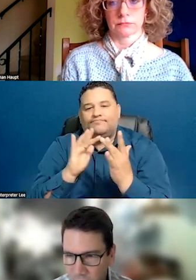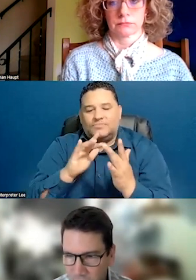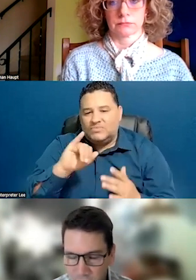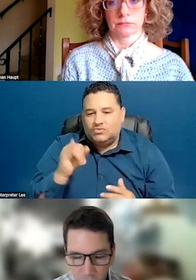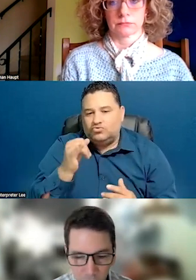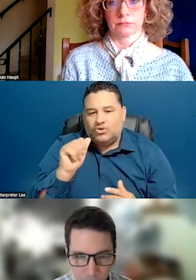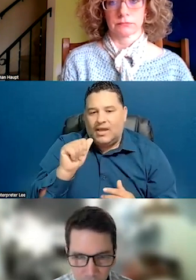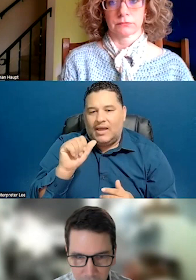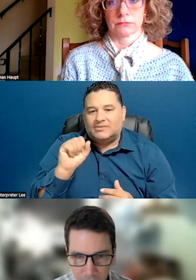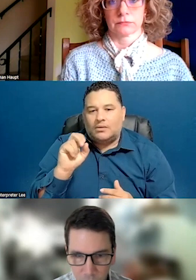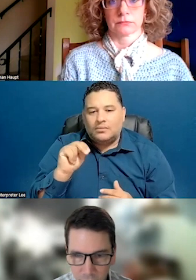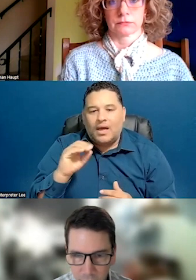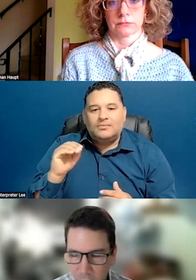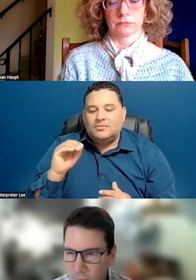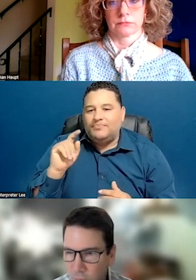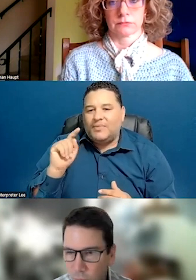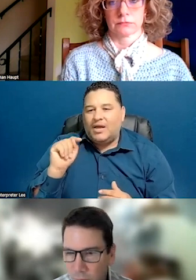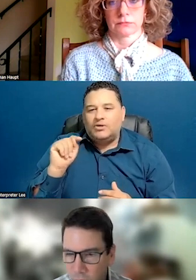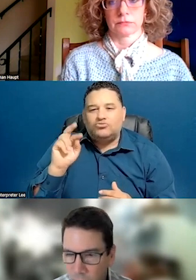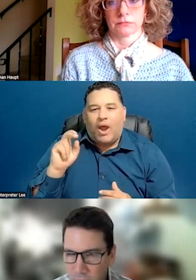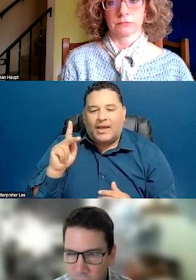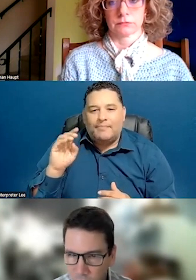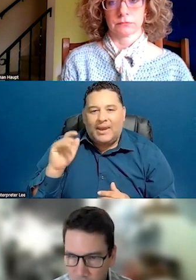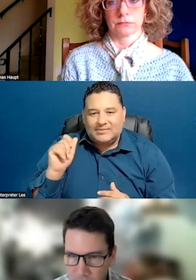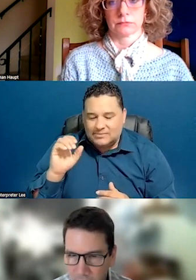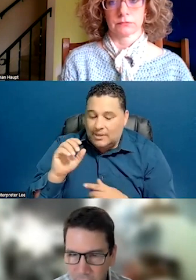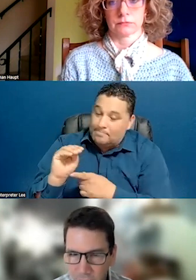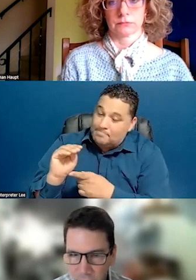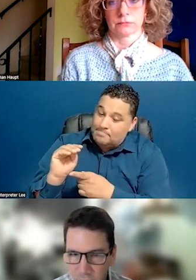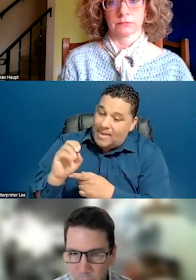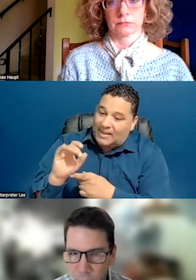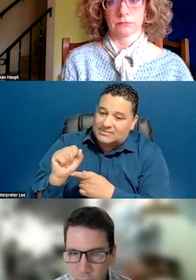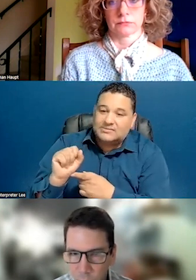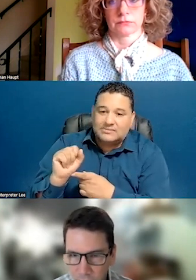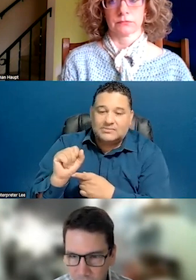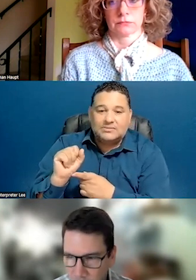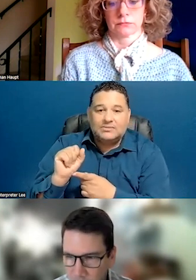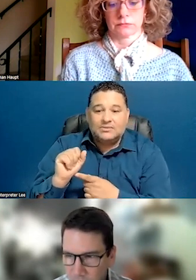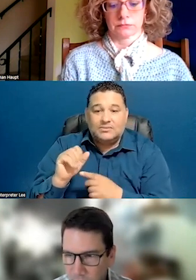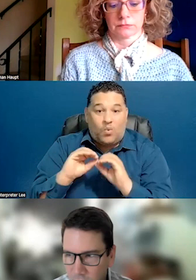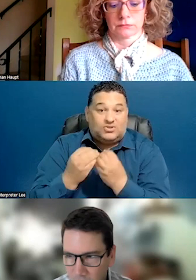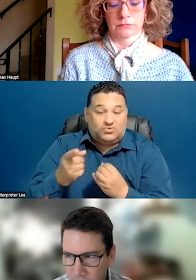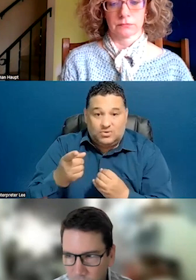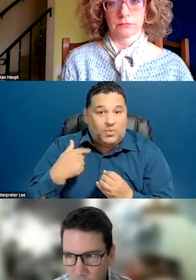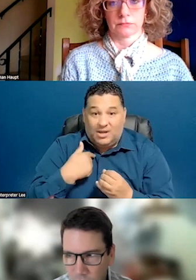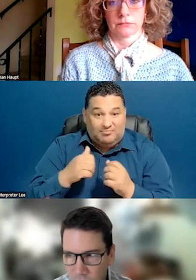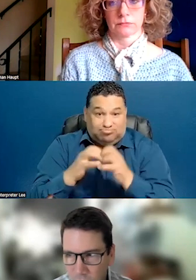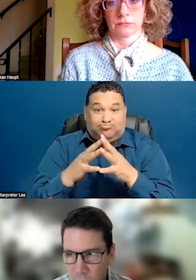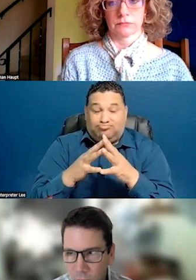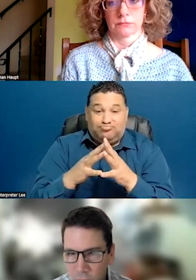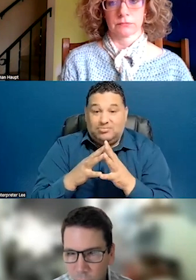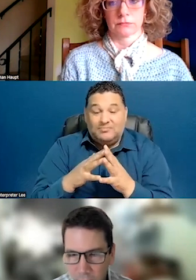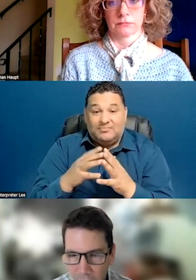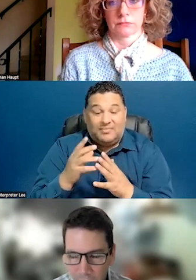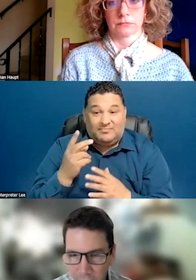Trekmedics International. And within about 2 weeks, we had stood up a CAD system. We had implemented our crisis